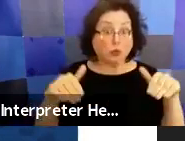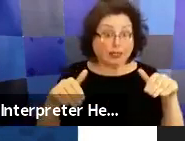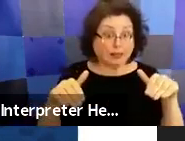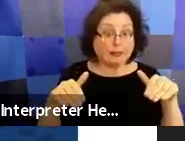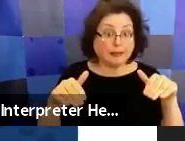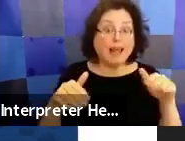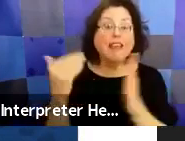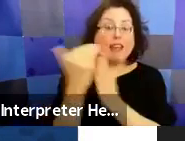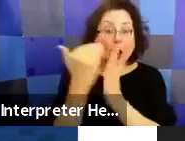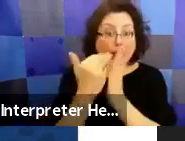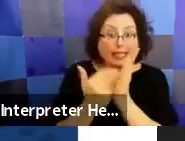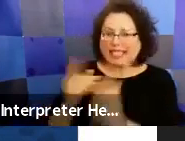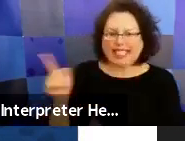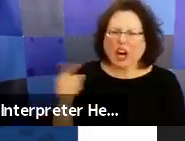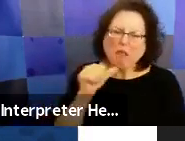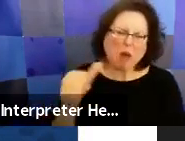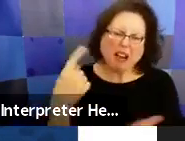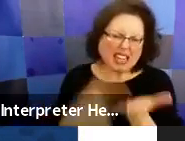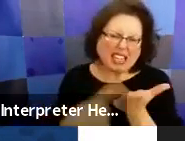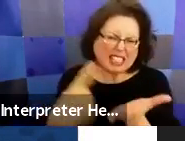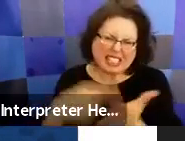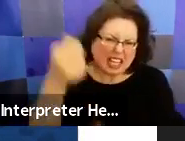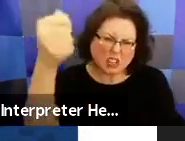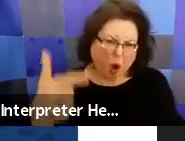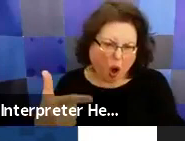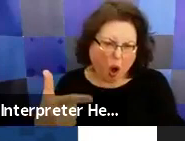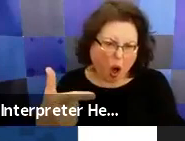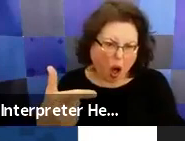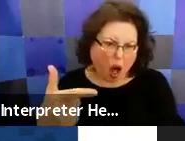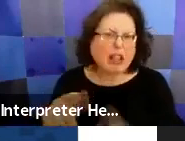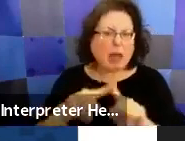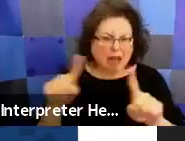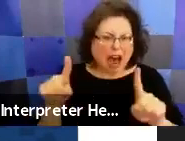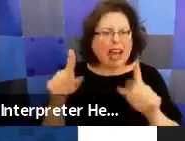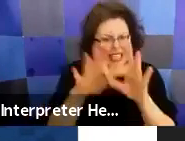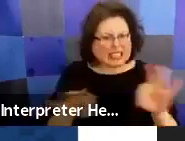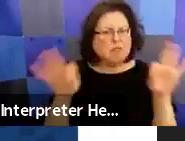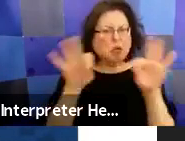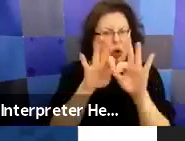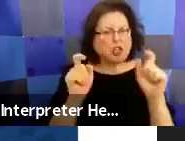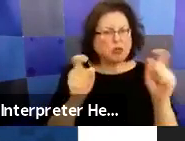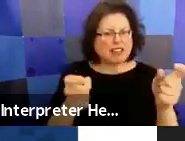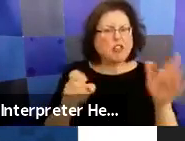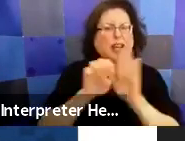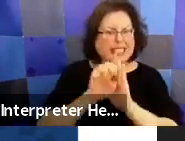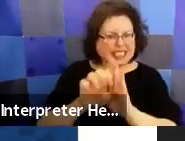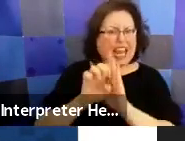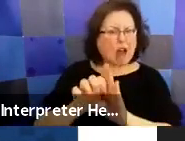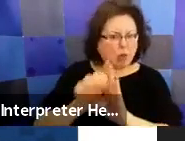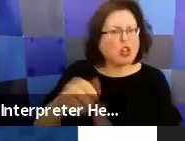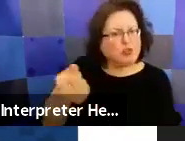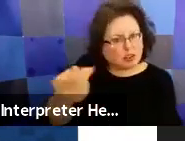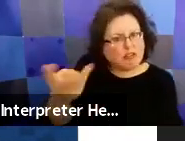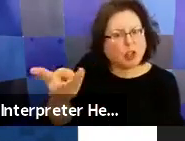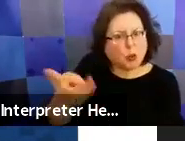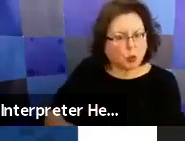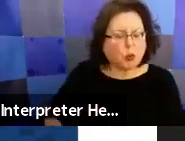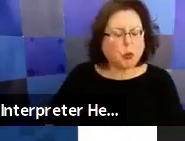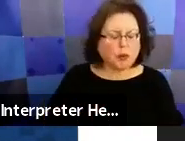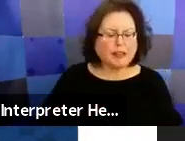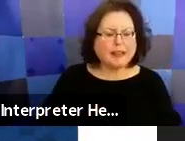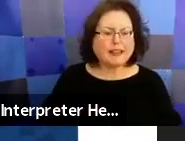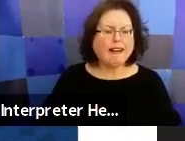they're listed here. I won't go through all of them, but I think it's important to provide examples of at least a couple.